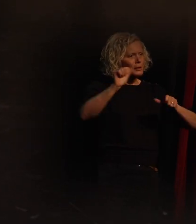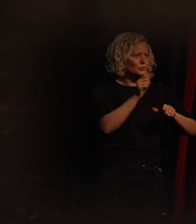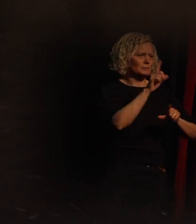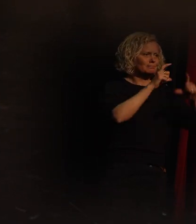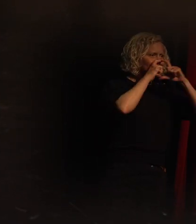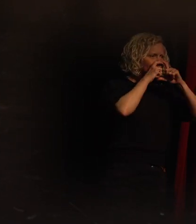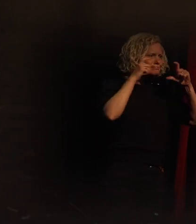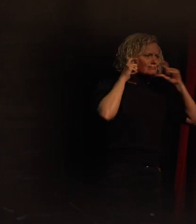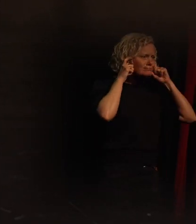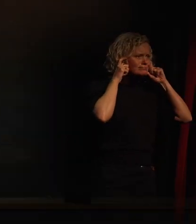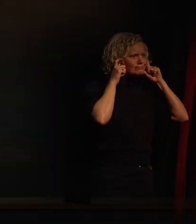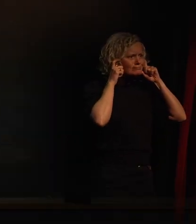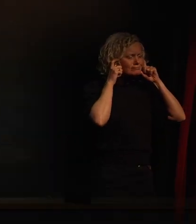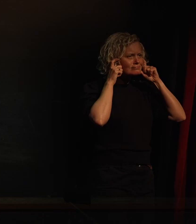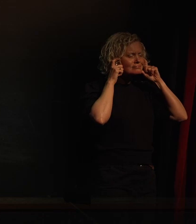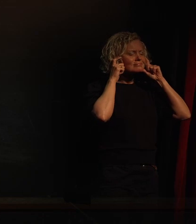face masks.